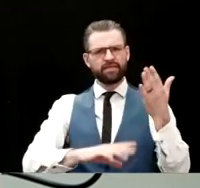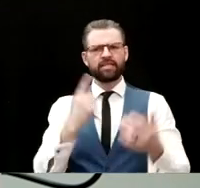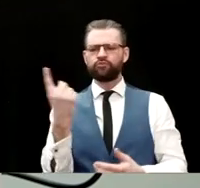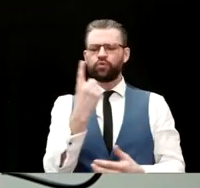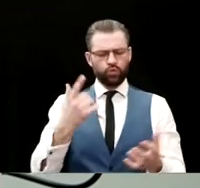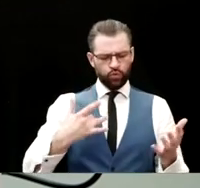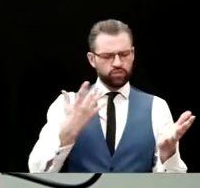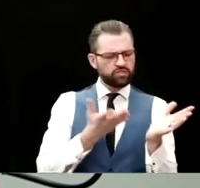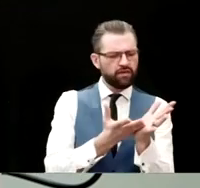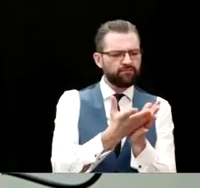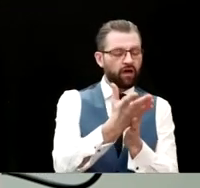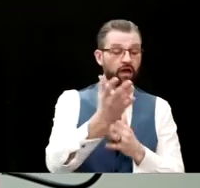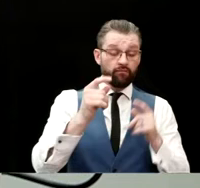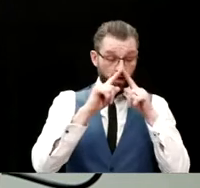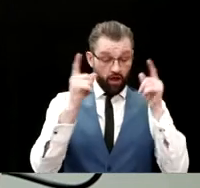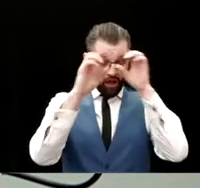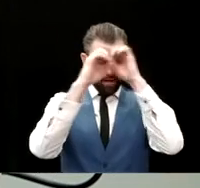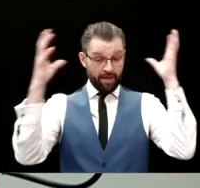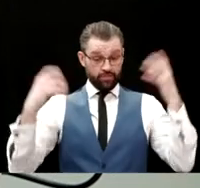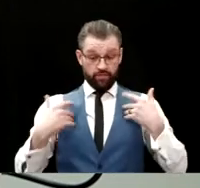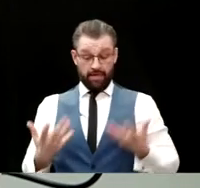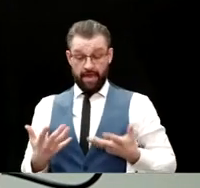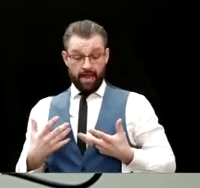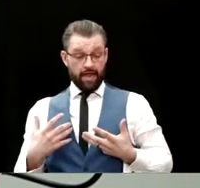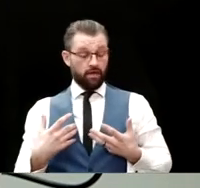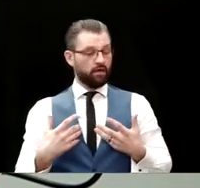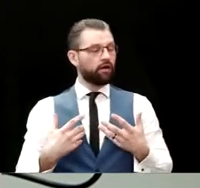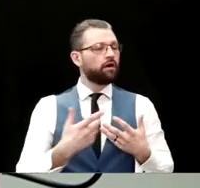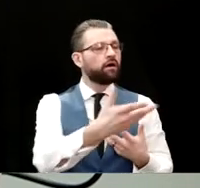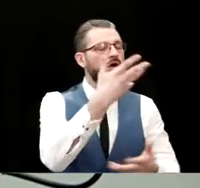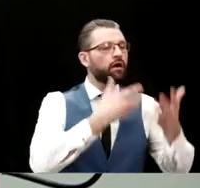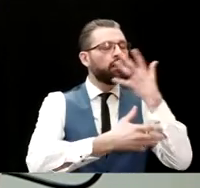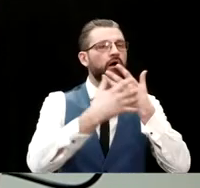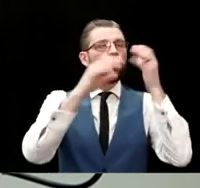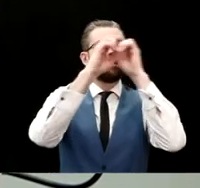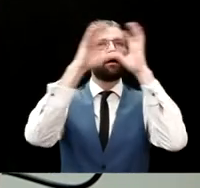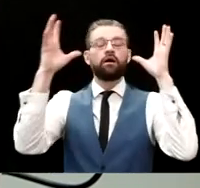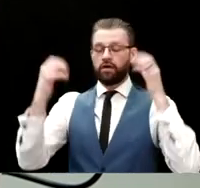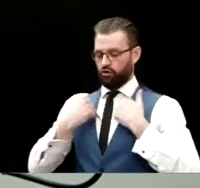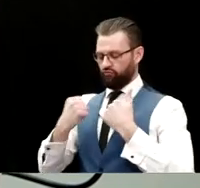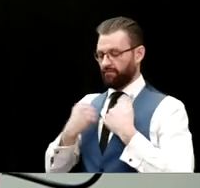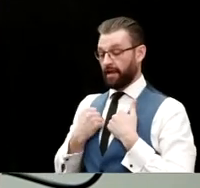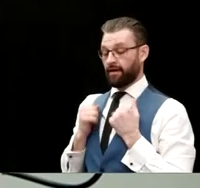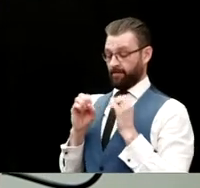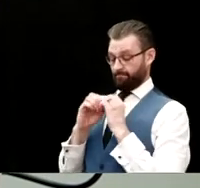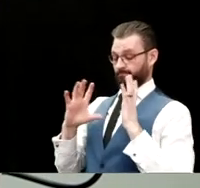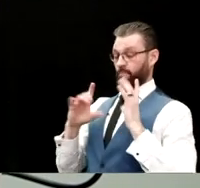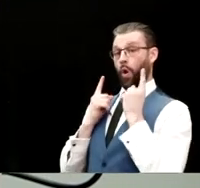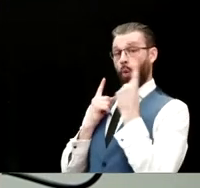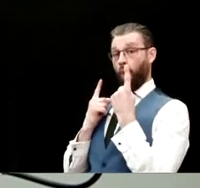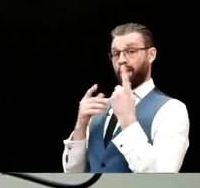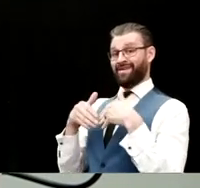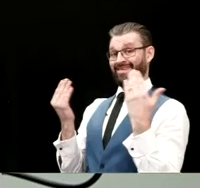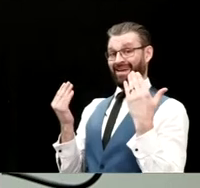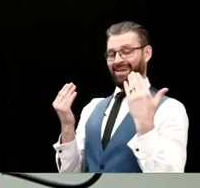are unimaginable to us today, and by reflecting through the prism of just one day, we can learn so